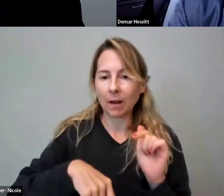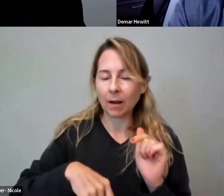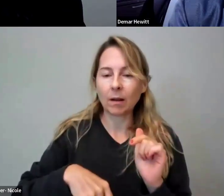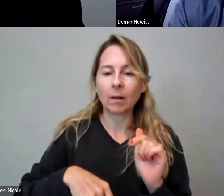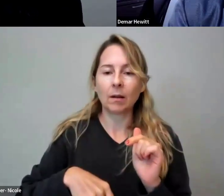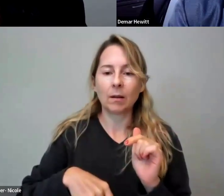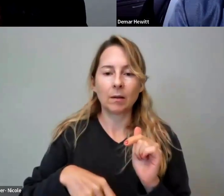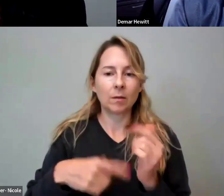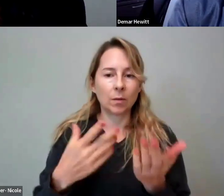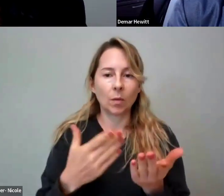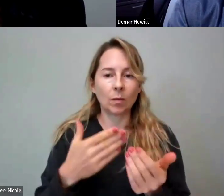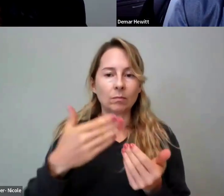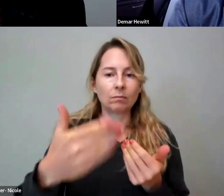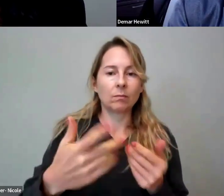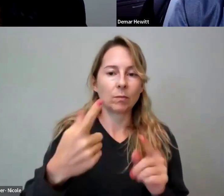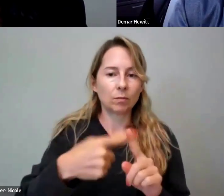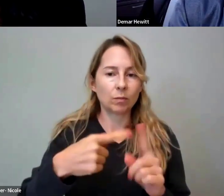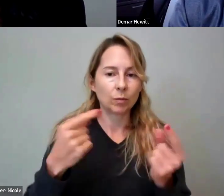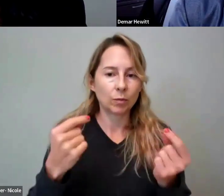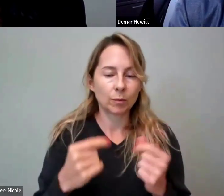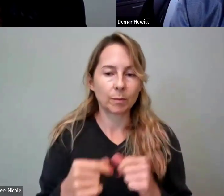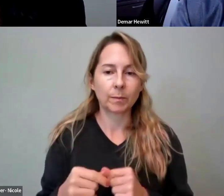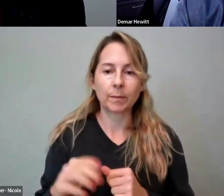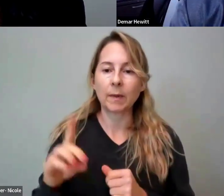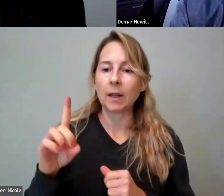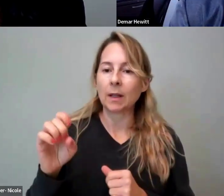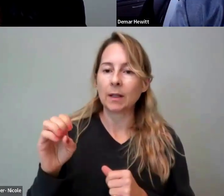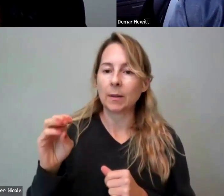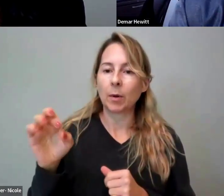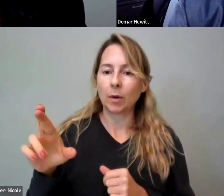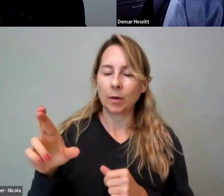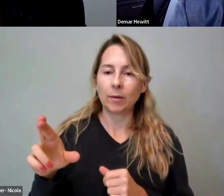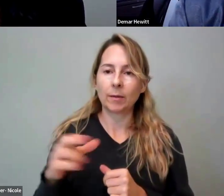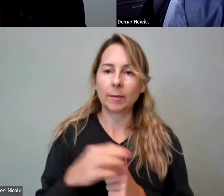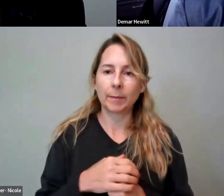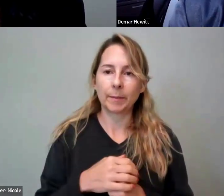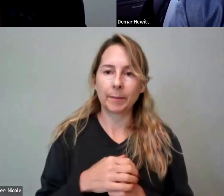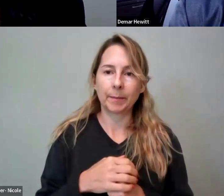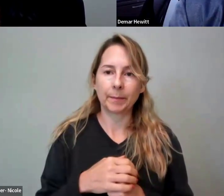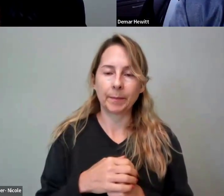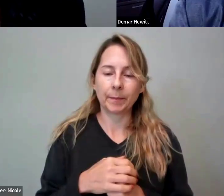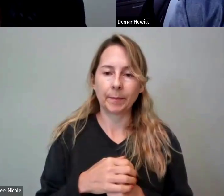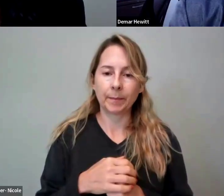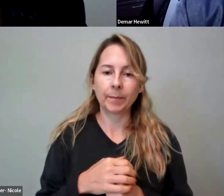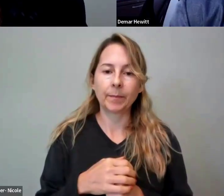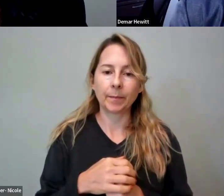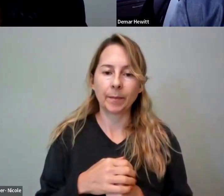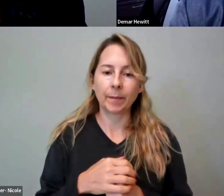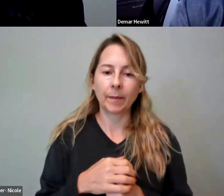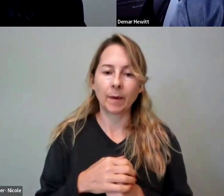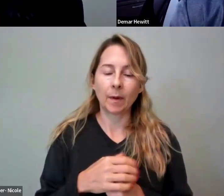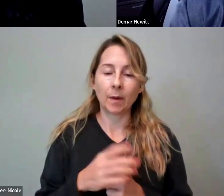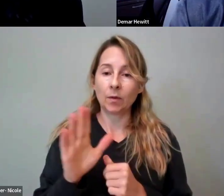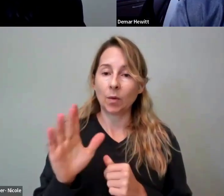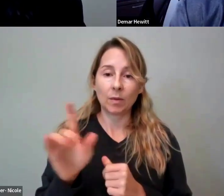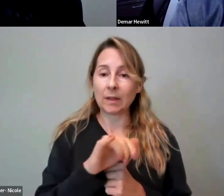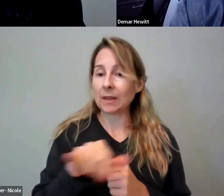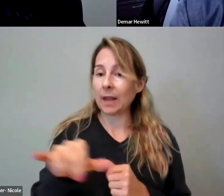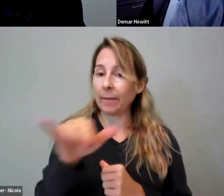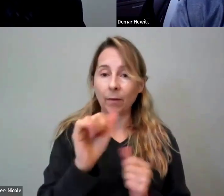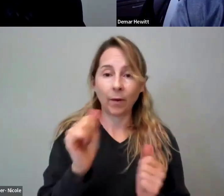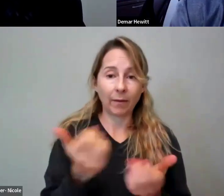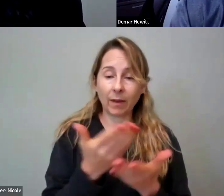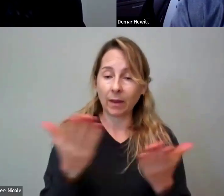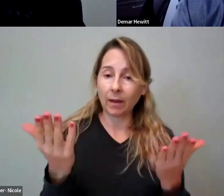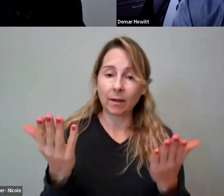the tenant have? So your request for all requests for accommodation is the same.